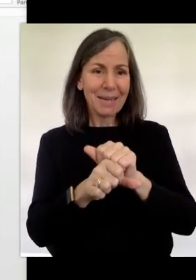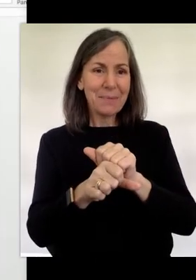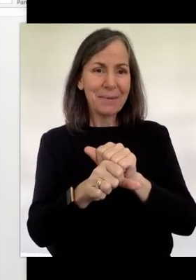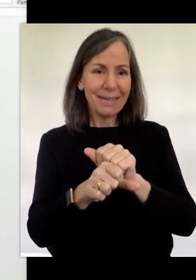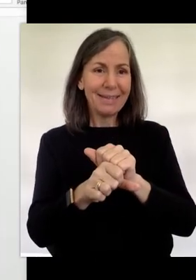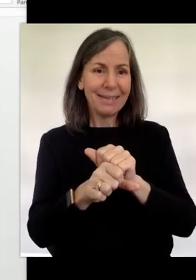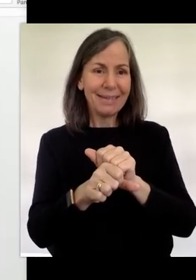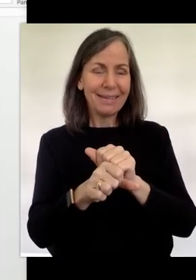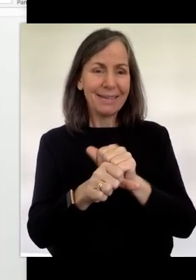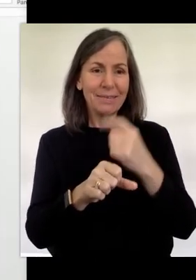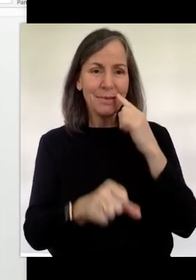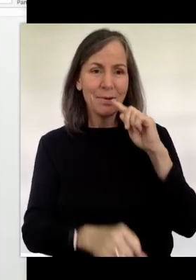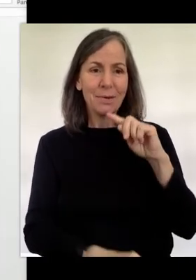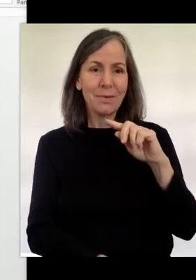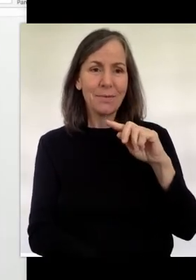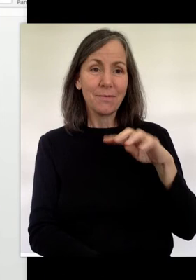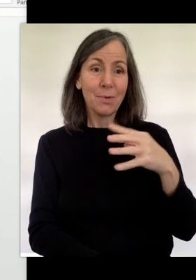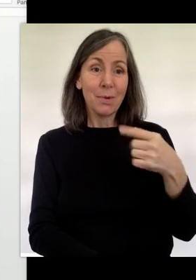quarter,